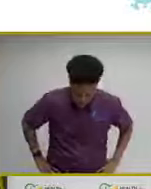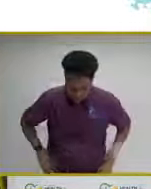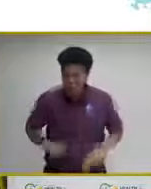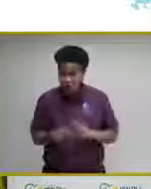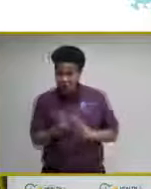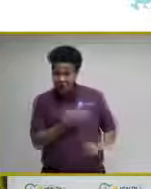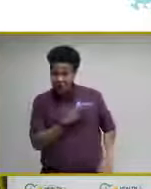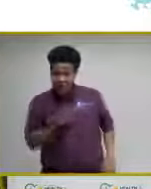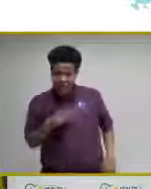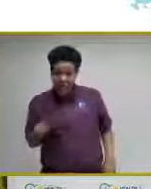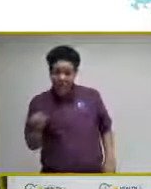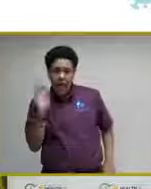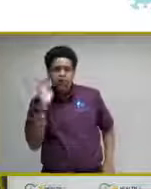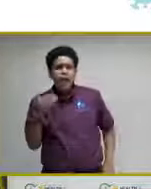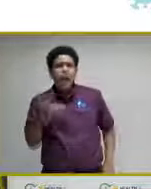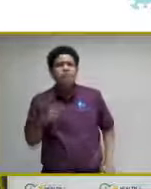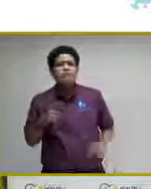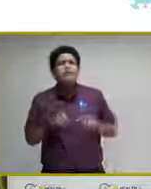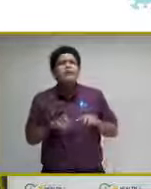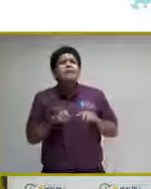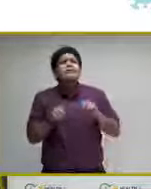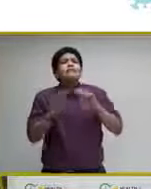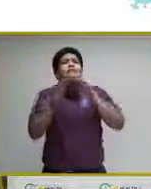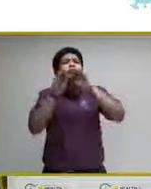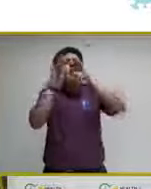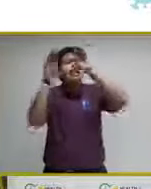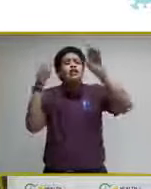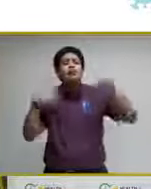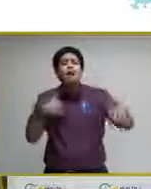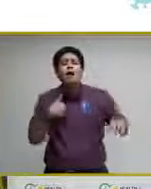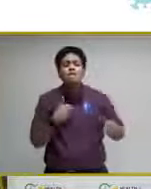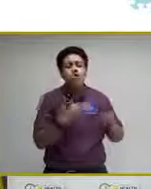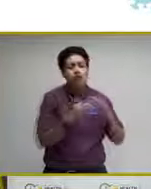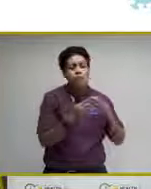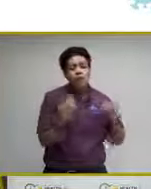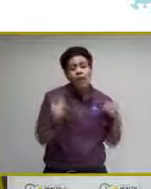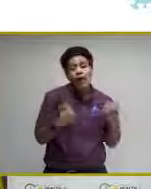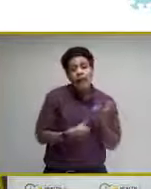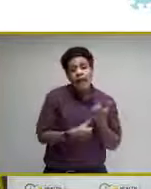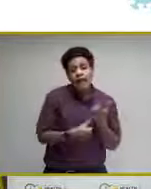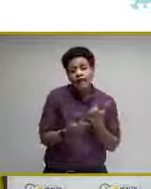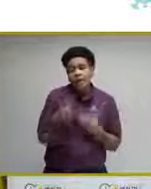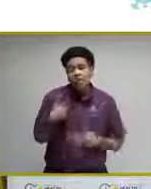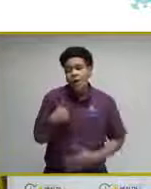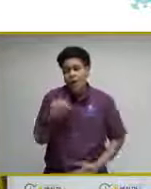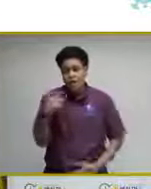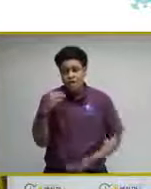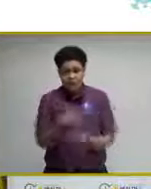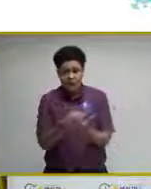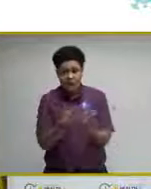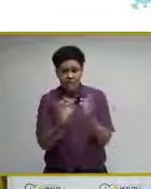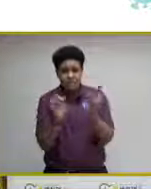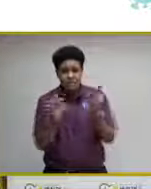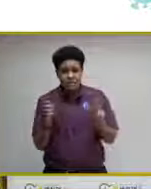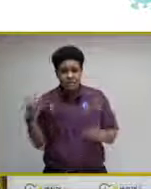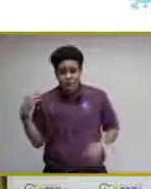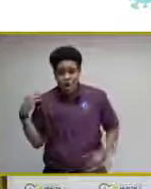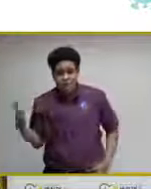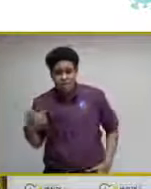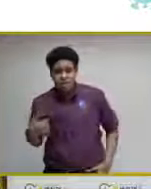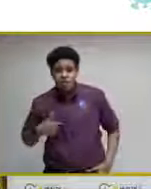have, depending on the different stages, we have community health aides, we have records management officers, we